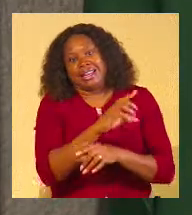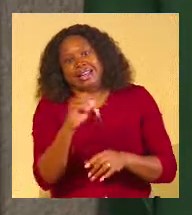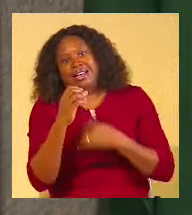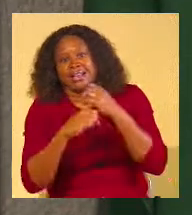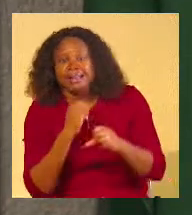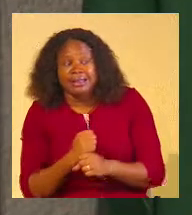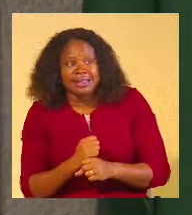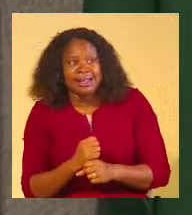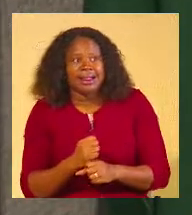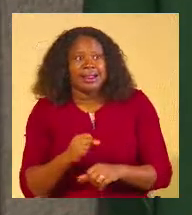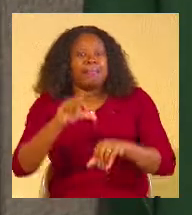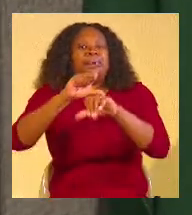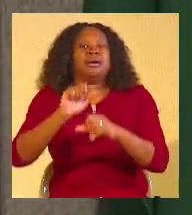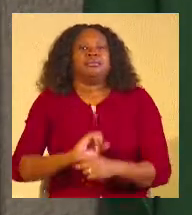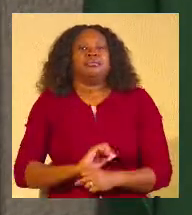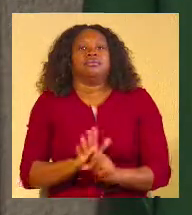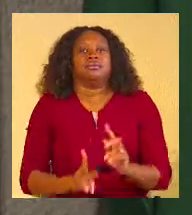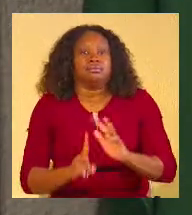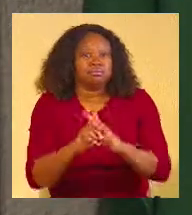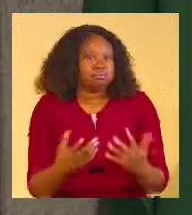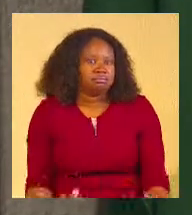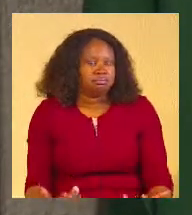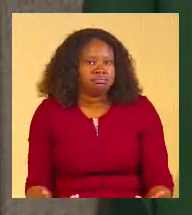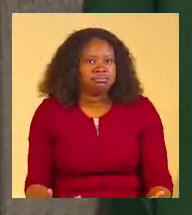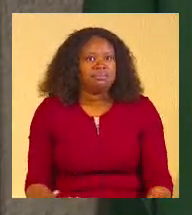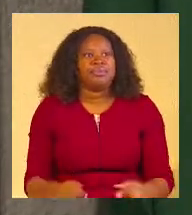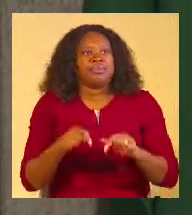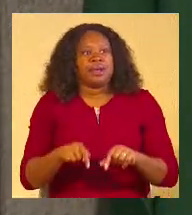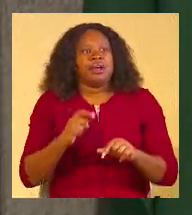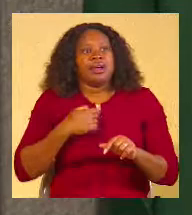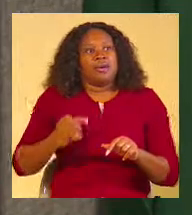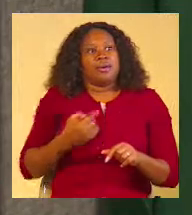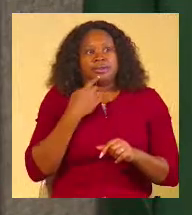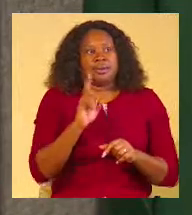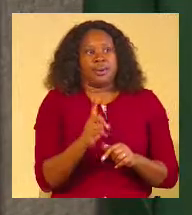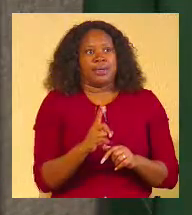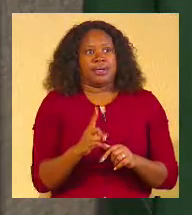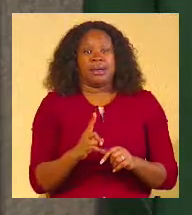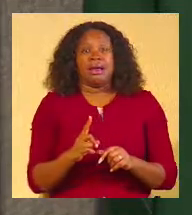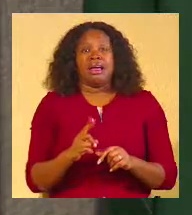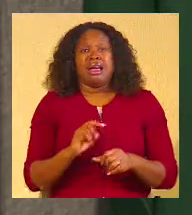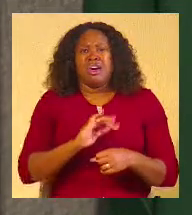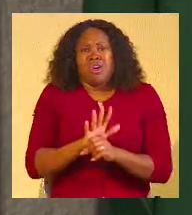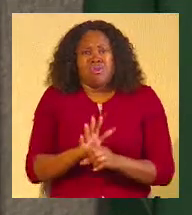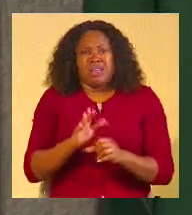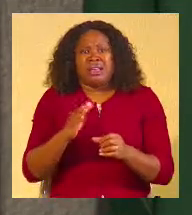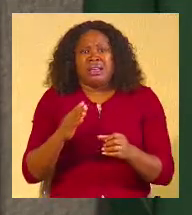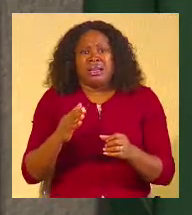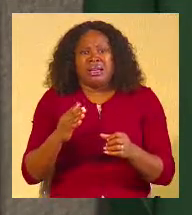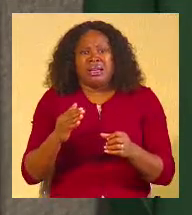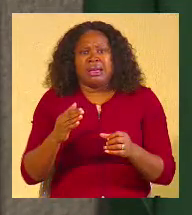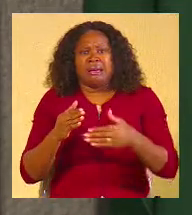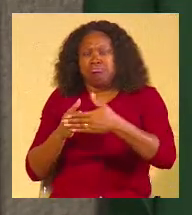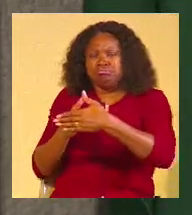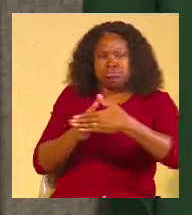Goals. And then COVID showed up. What I want to say is that let's not let COVID deter us from achieving